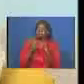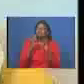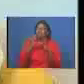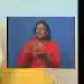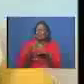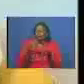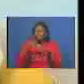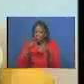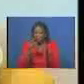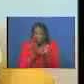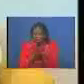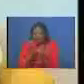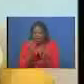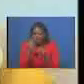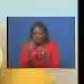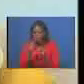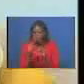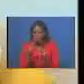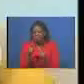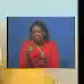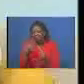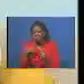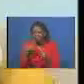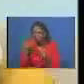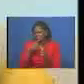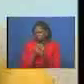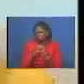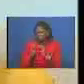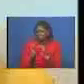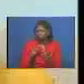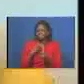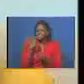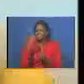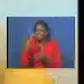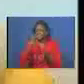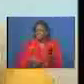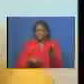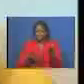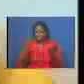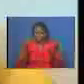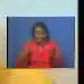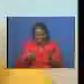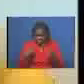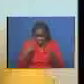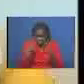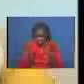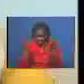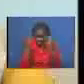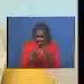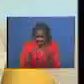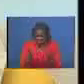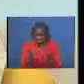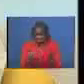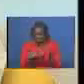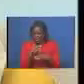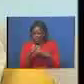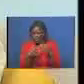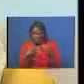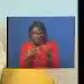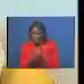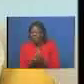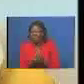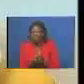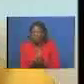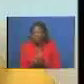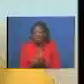person is seeing as what that is after correction my own observation is out of these people that I have seen none of them are really come in the bracket of legally